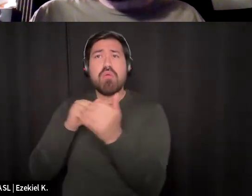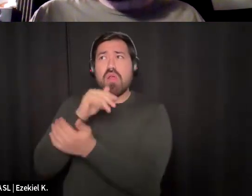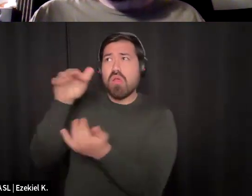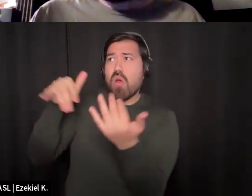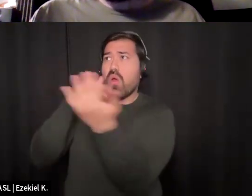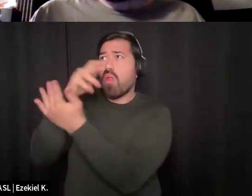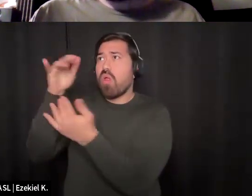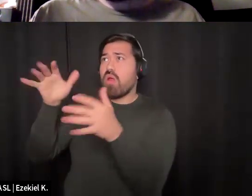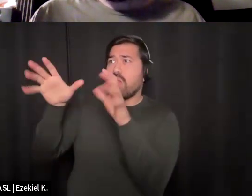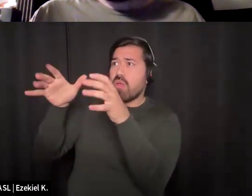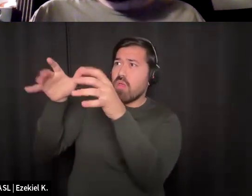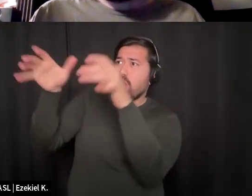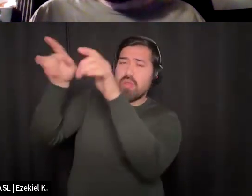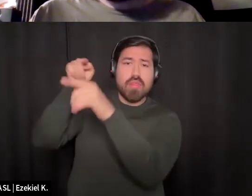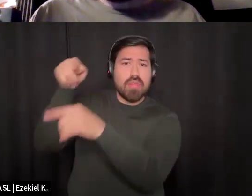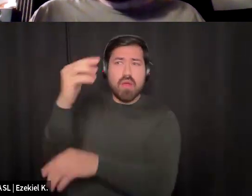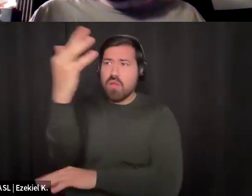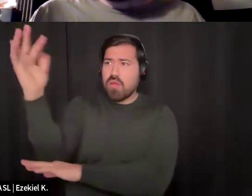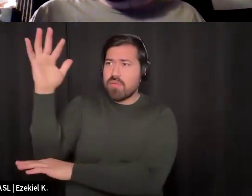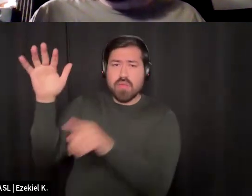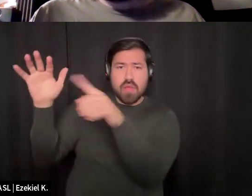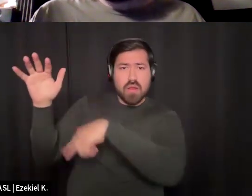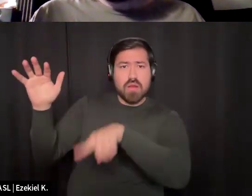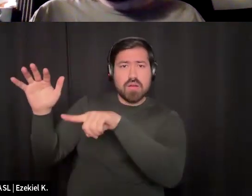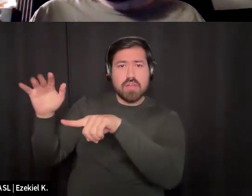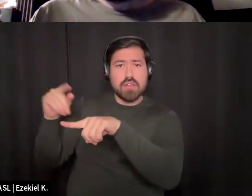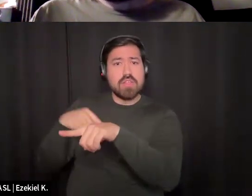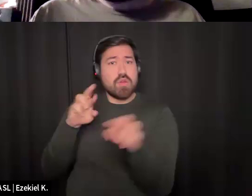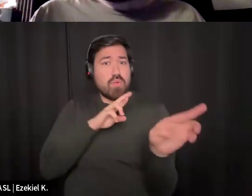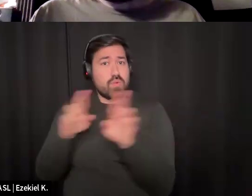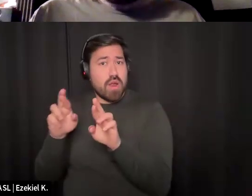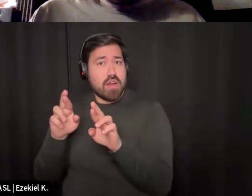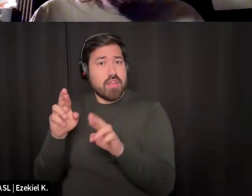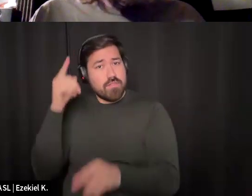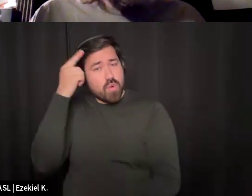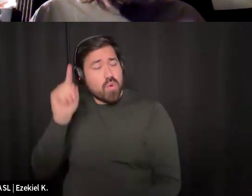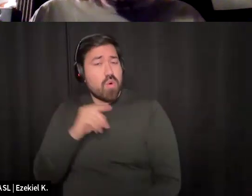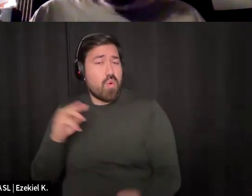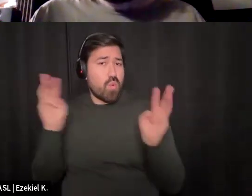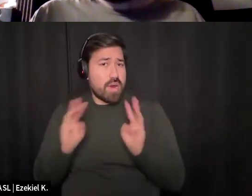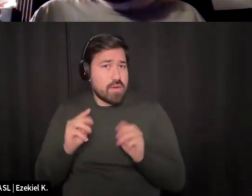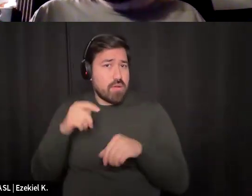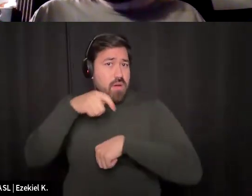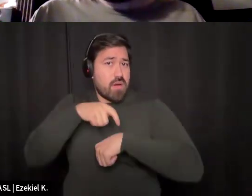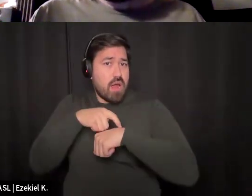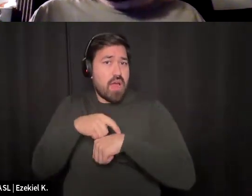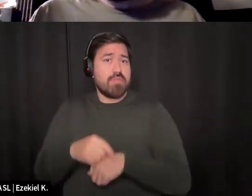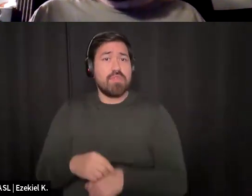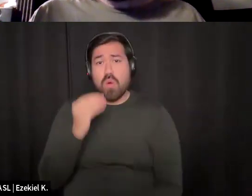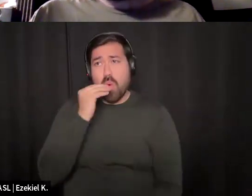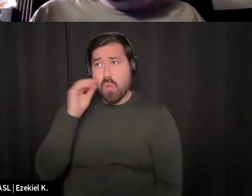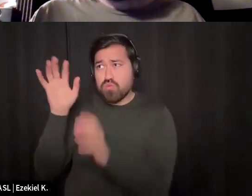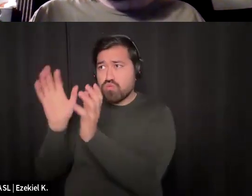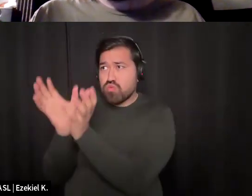they start to form their foraging flocks for the winter. And I kept